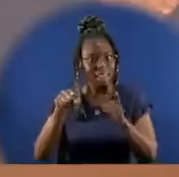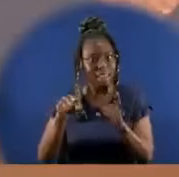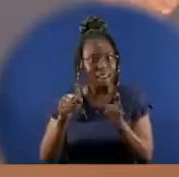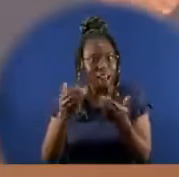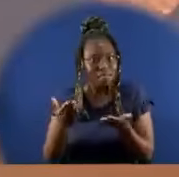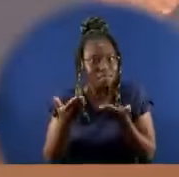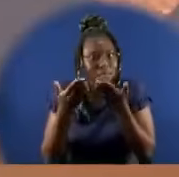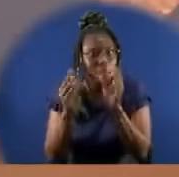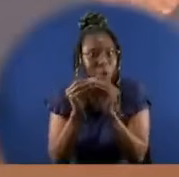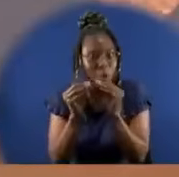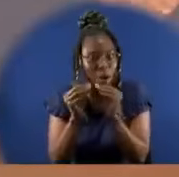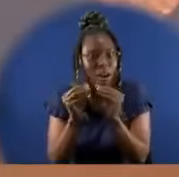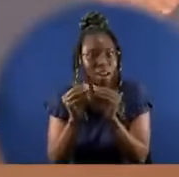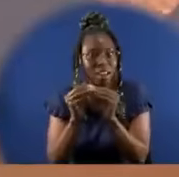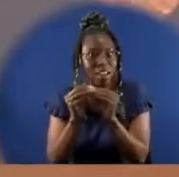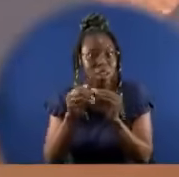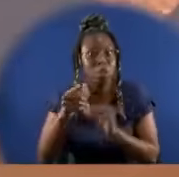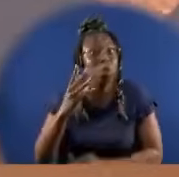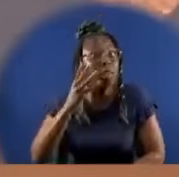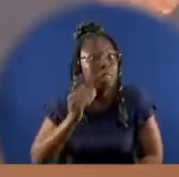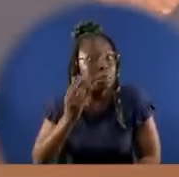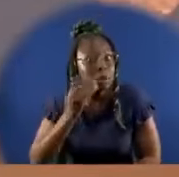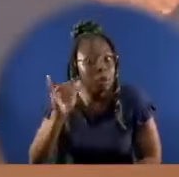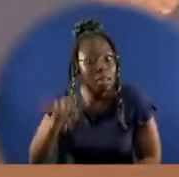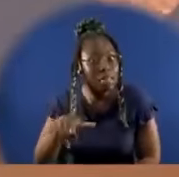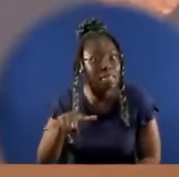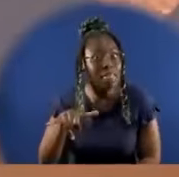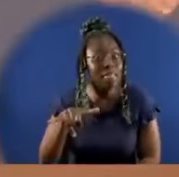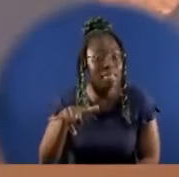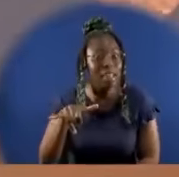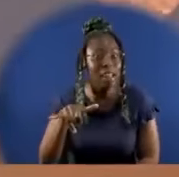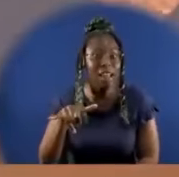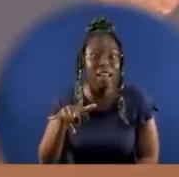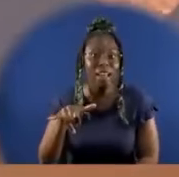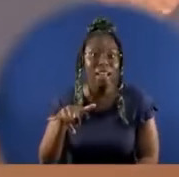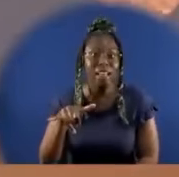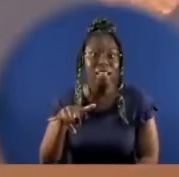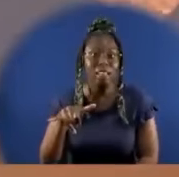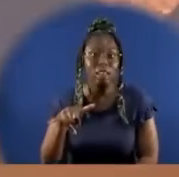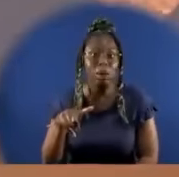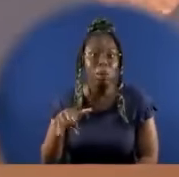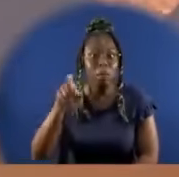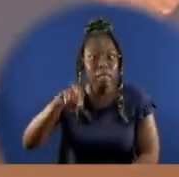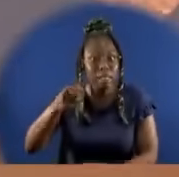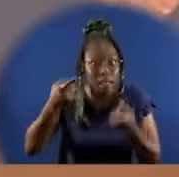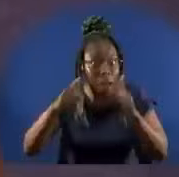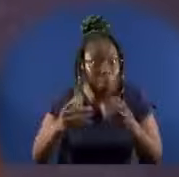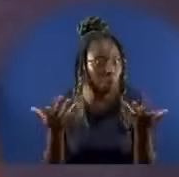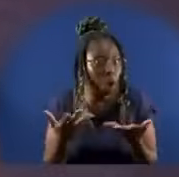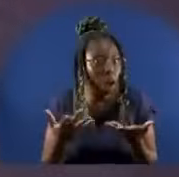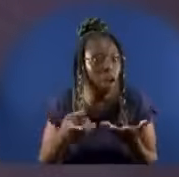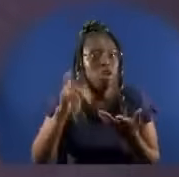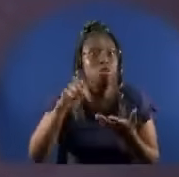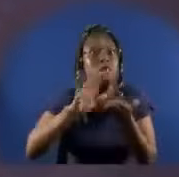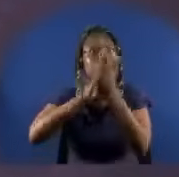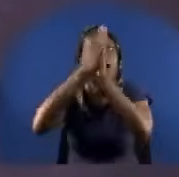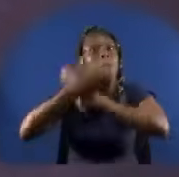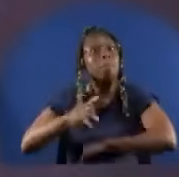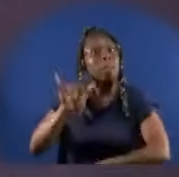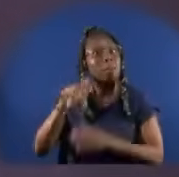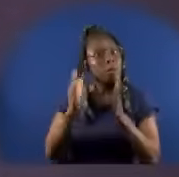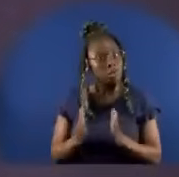you've experienced intercession, at some point you need to become an intercessor.